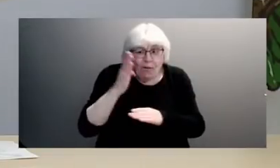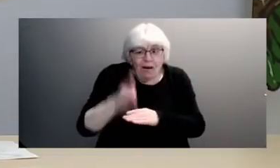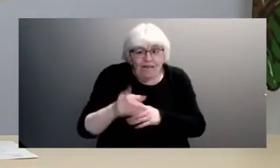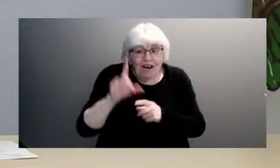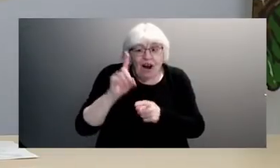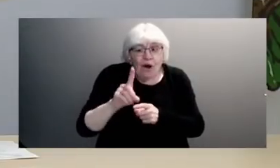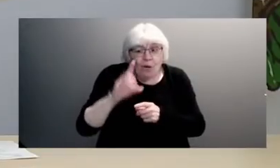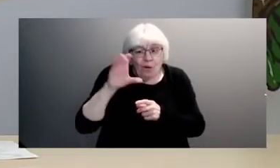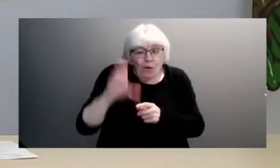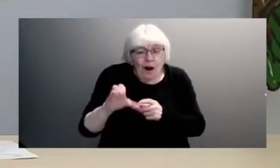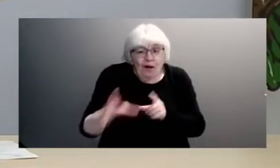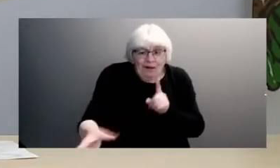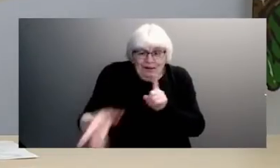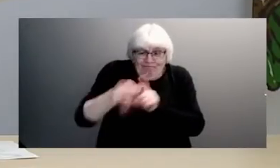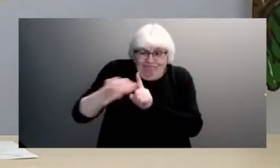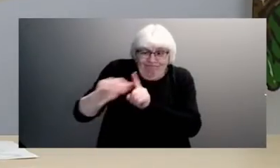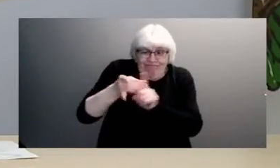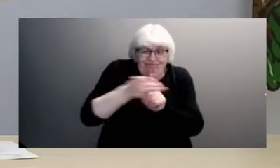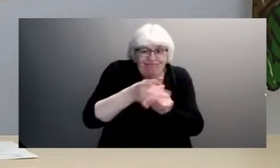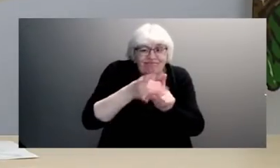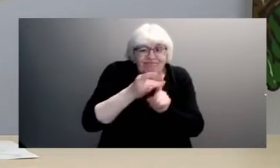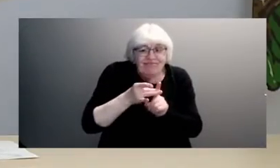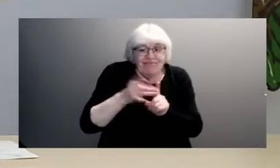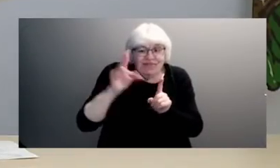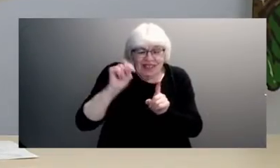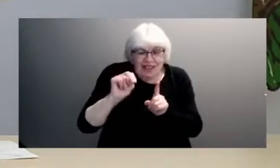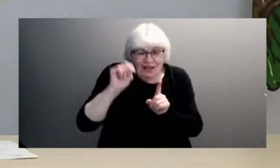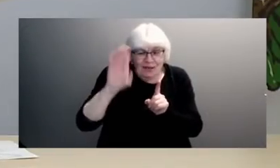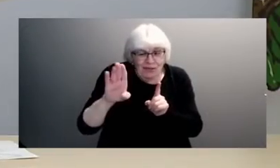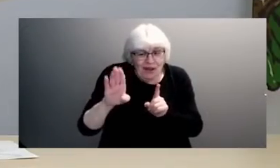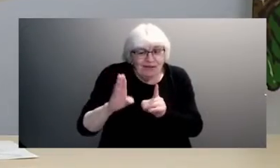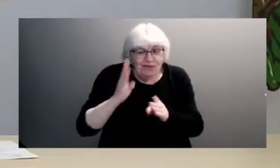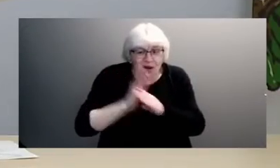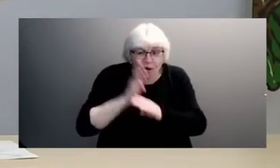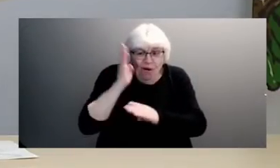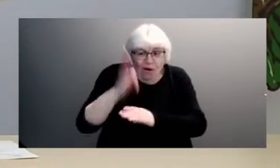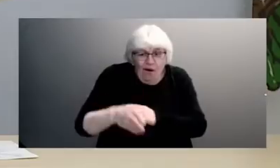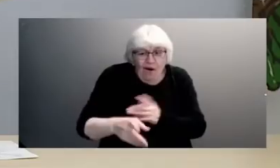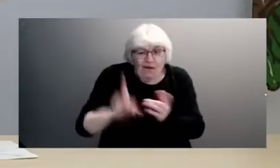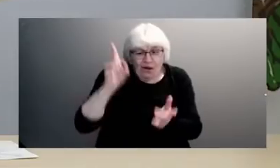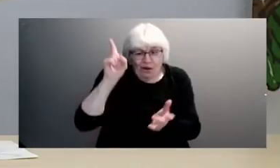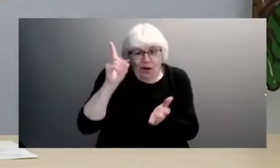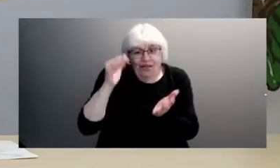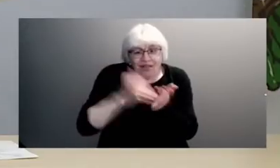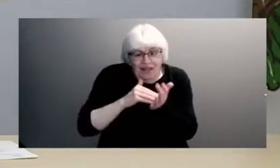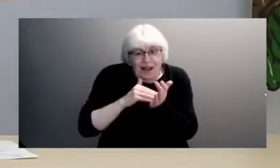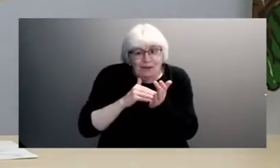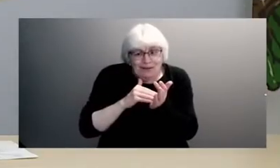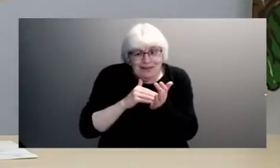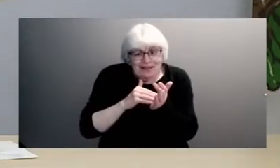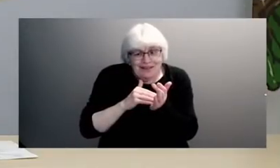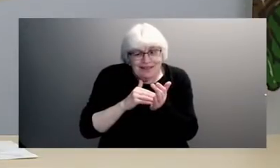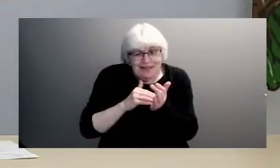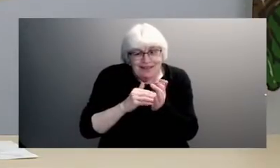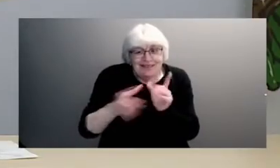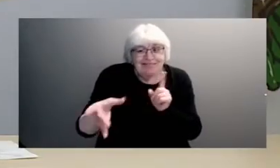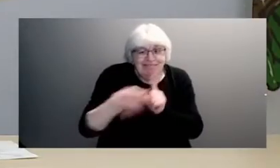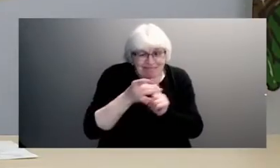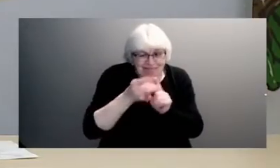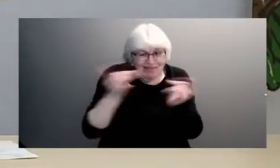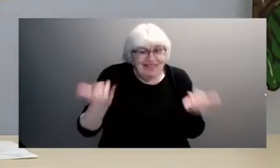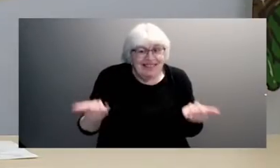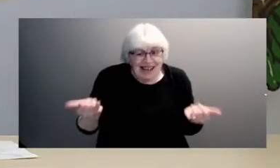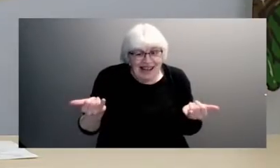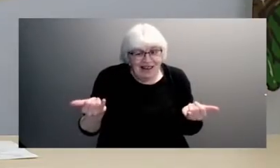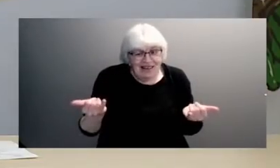So we're in a slightly different situation. And we do more testing at our borders. So that's why we're able to do